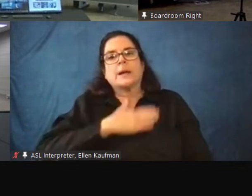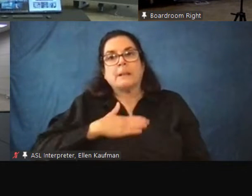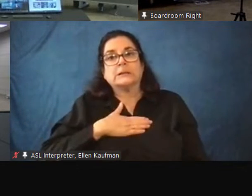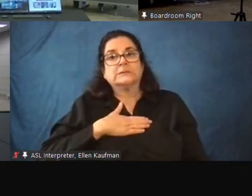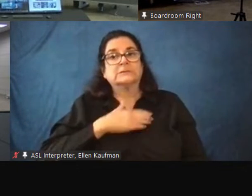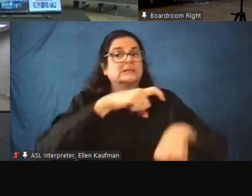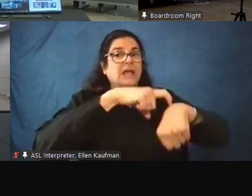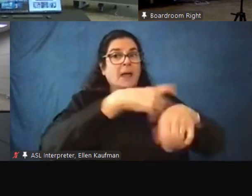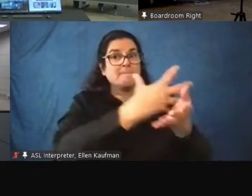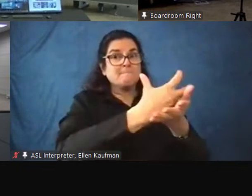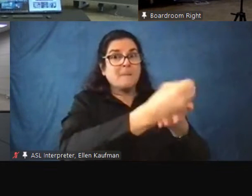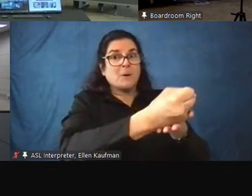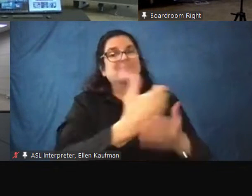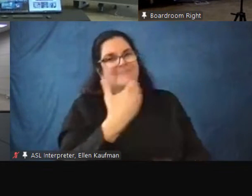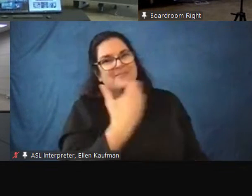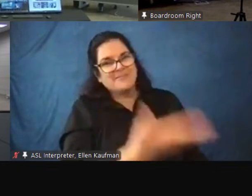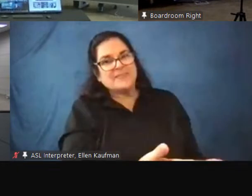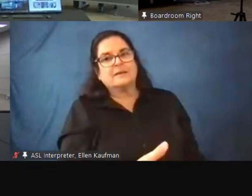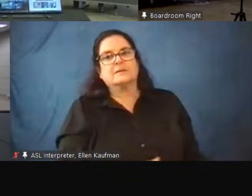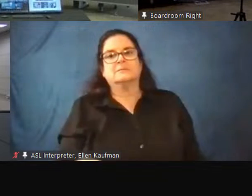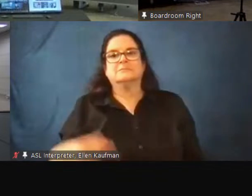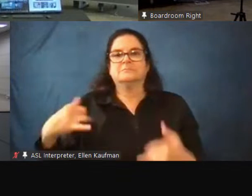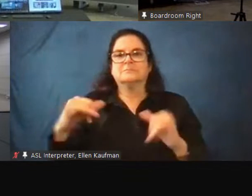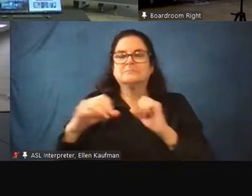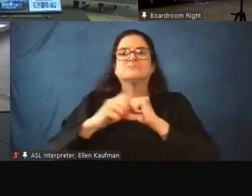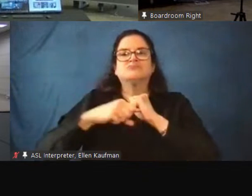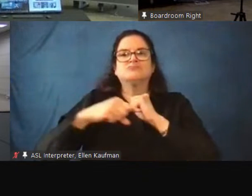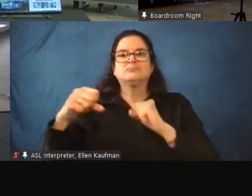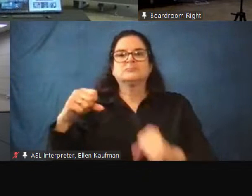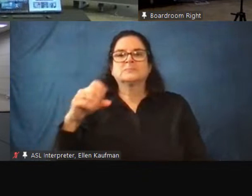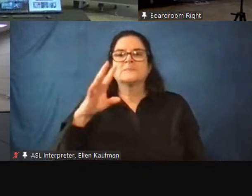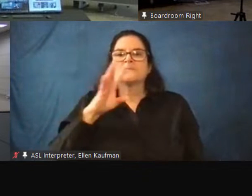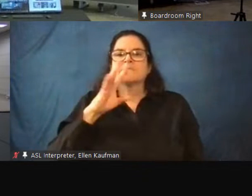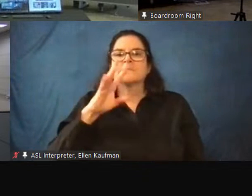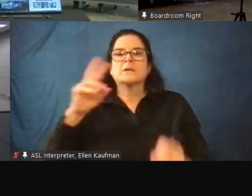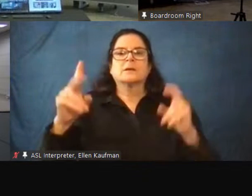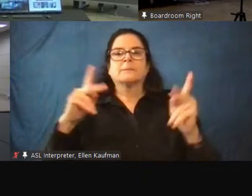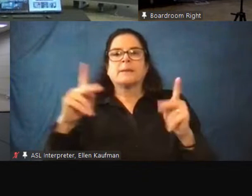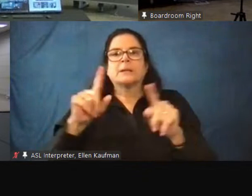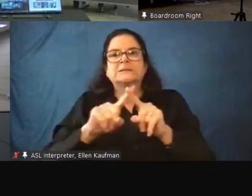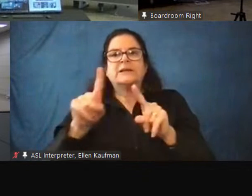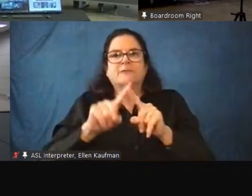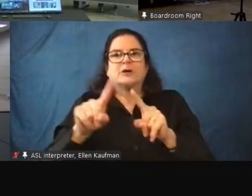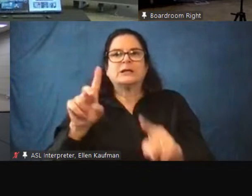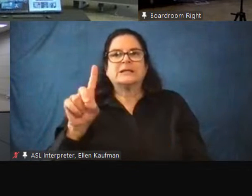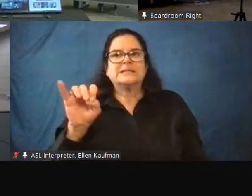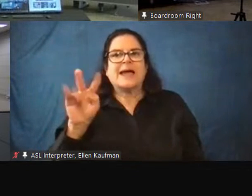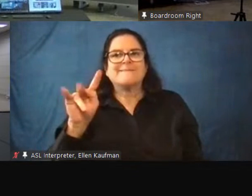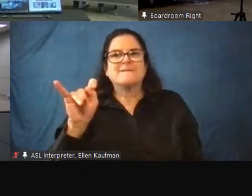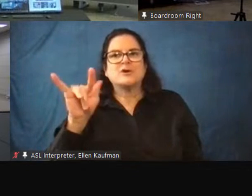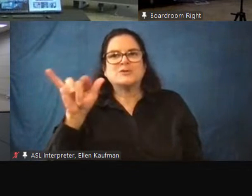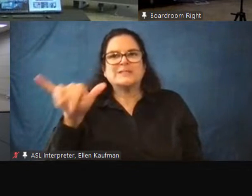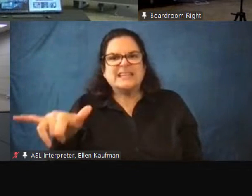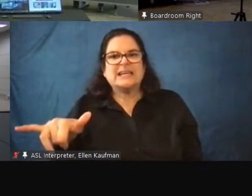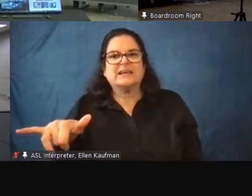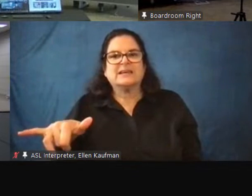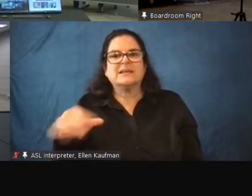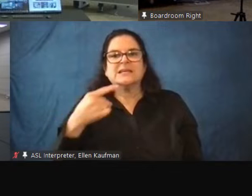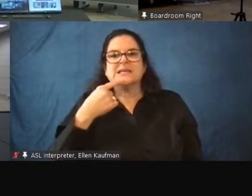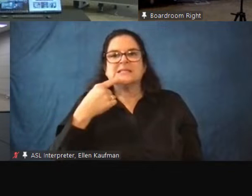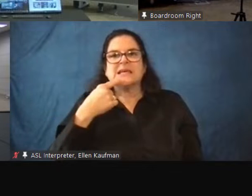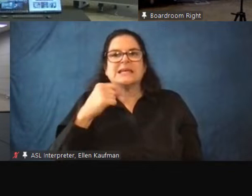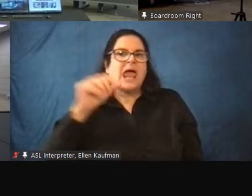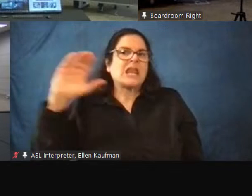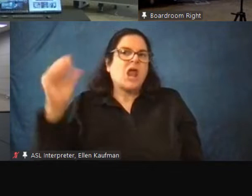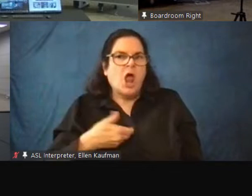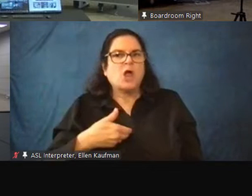you, Ms. Given people to come different diversities, they have come and they said that they've never been hired. You know, they